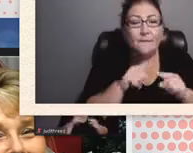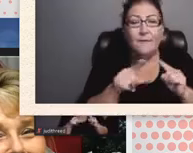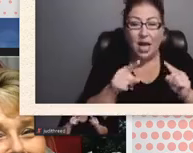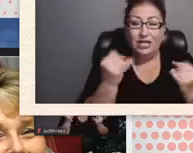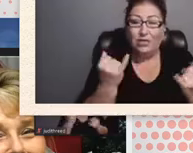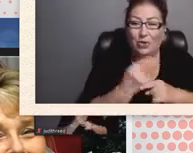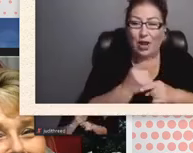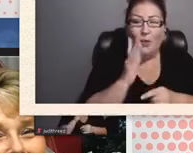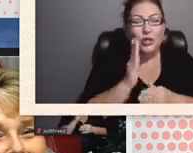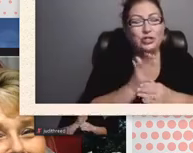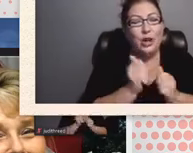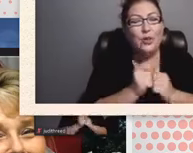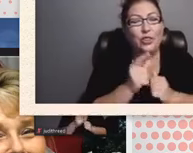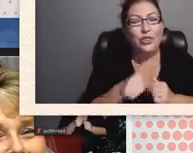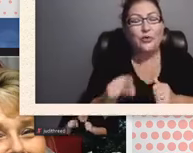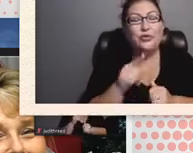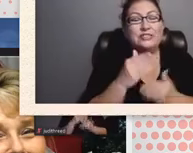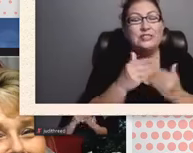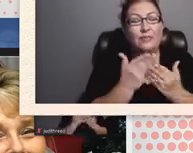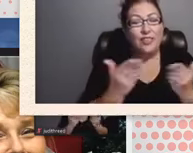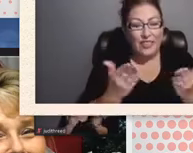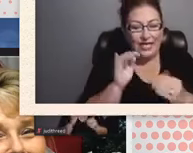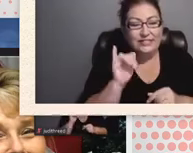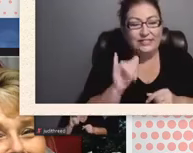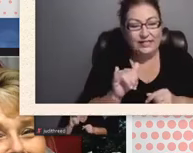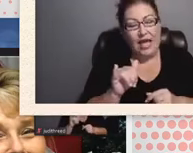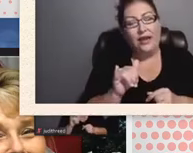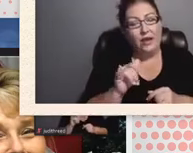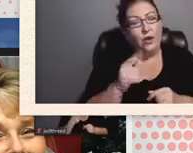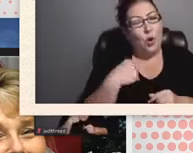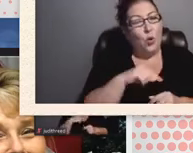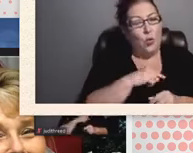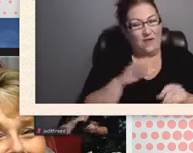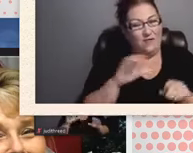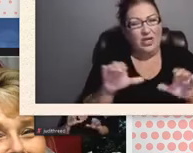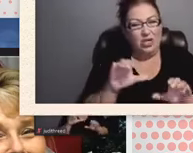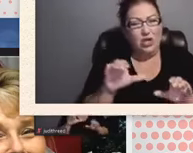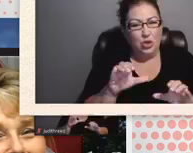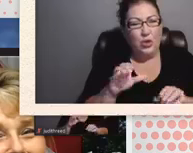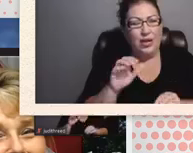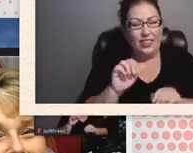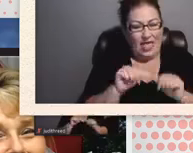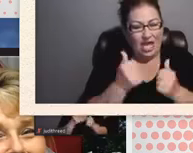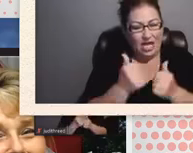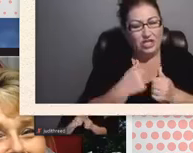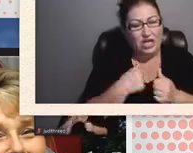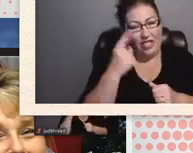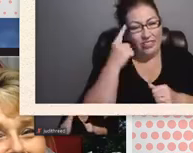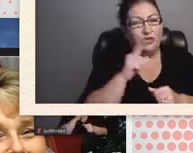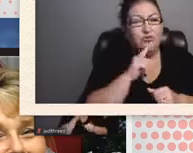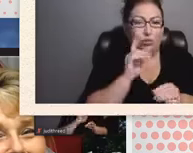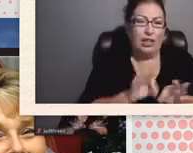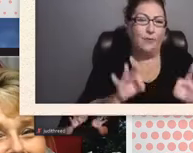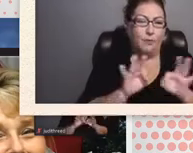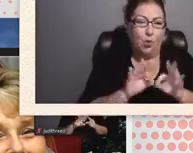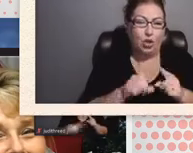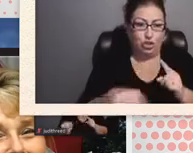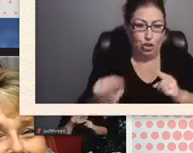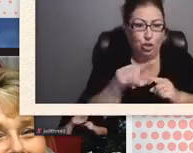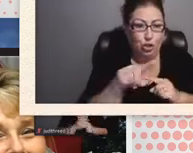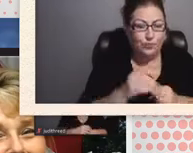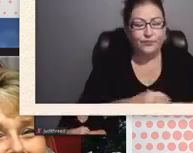you some of the things that we have been doing at the agency that I think are really important to you.